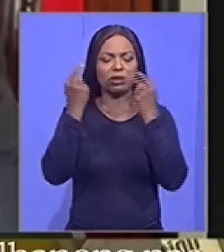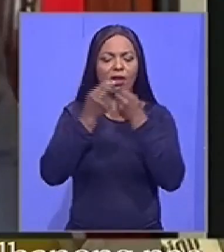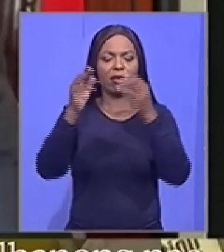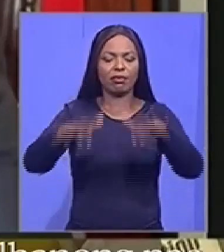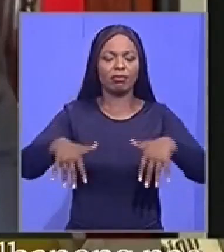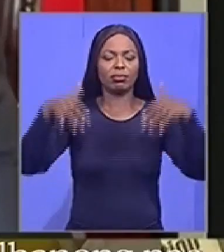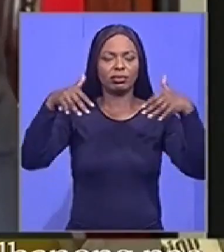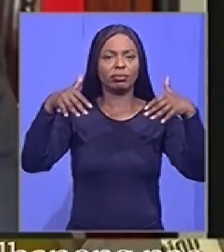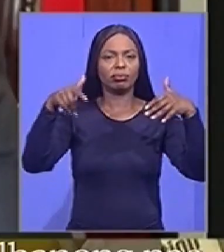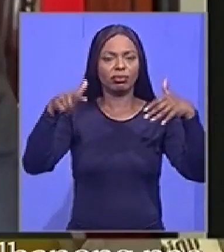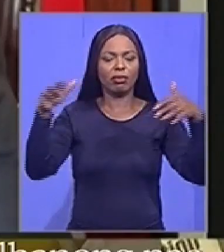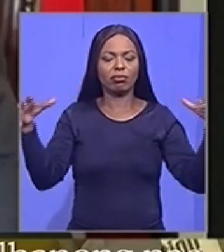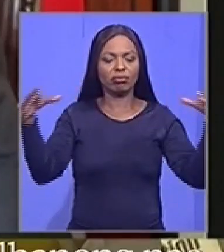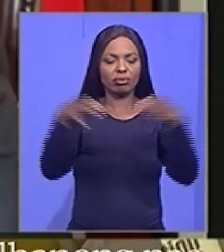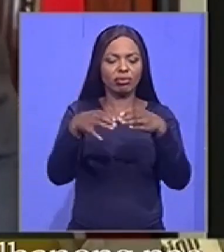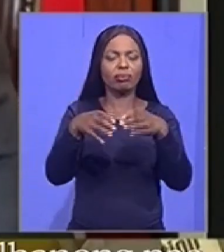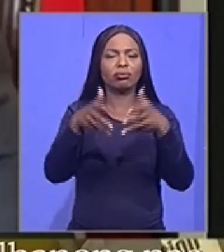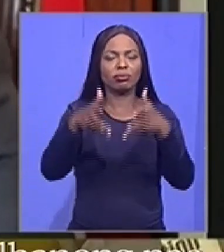convenes its